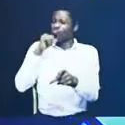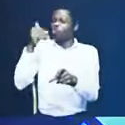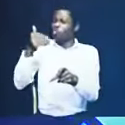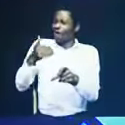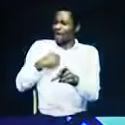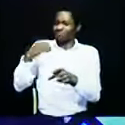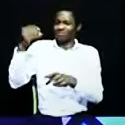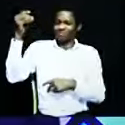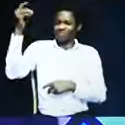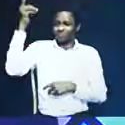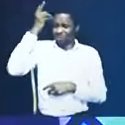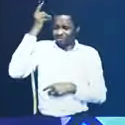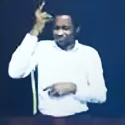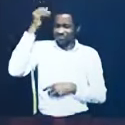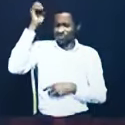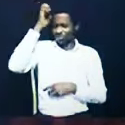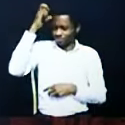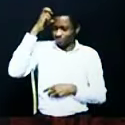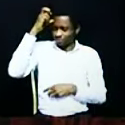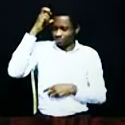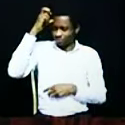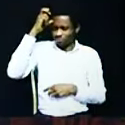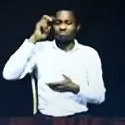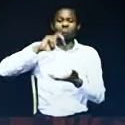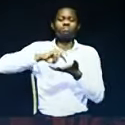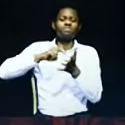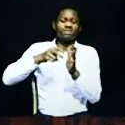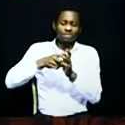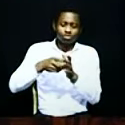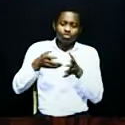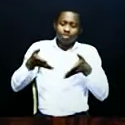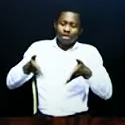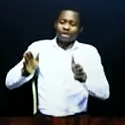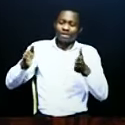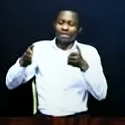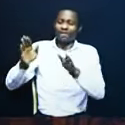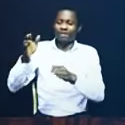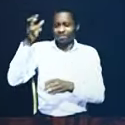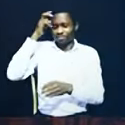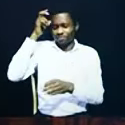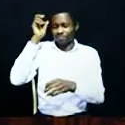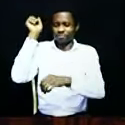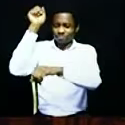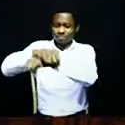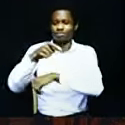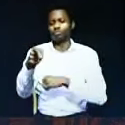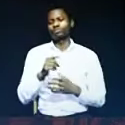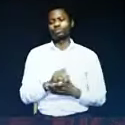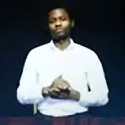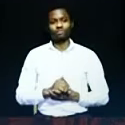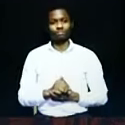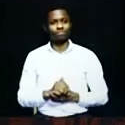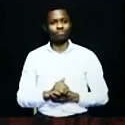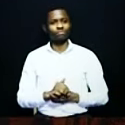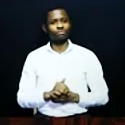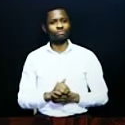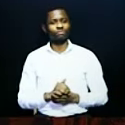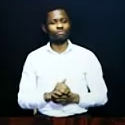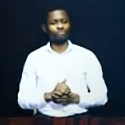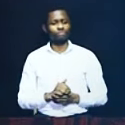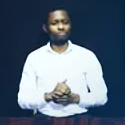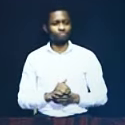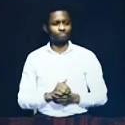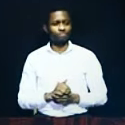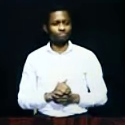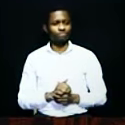is to expose ourselves more to his subtlety. And then now we jaw who quite according